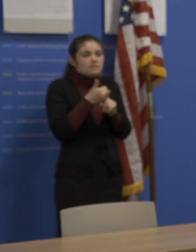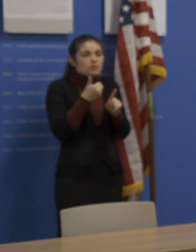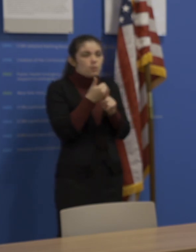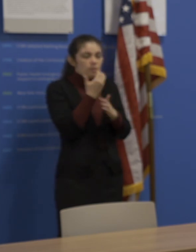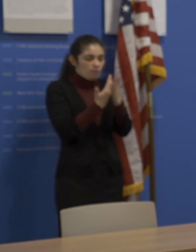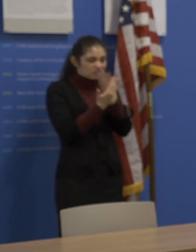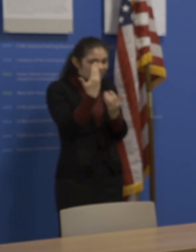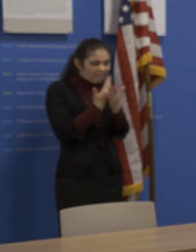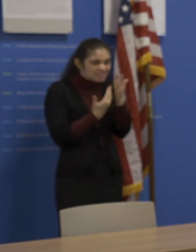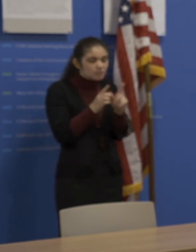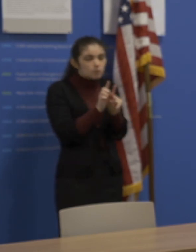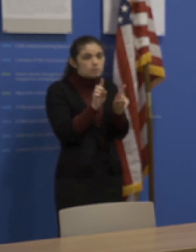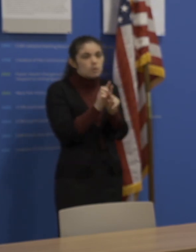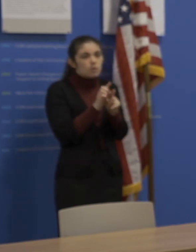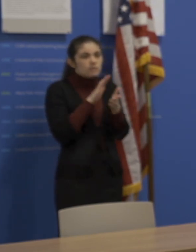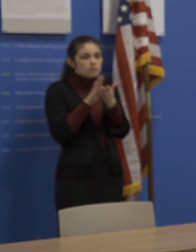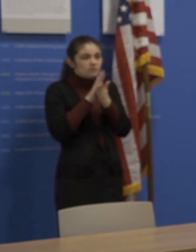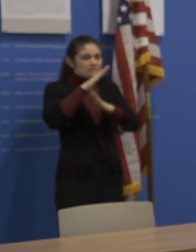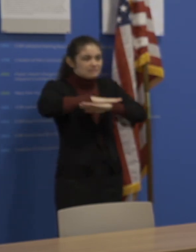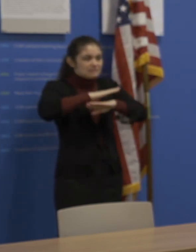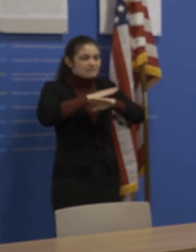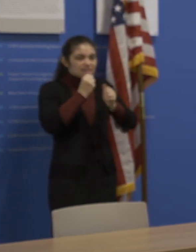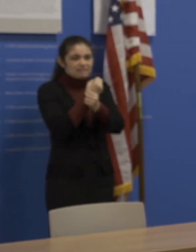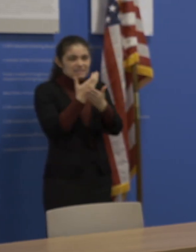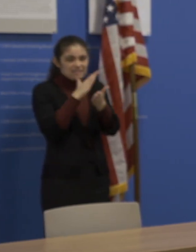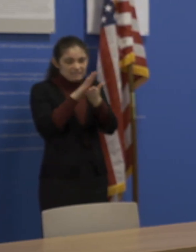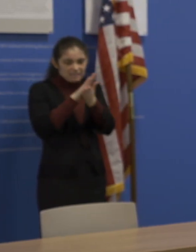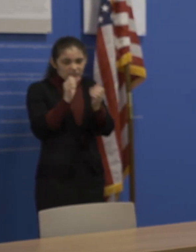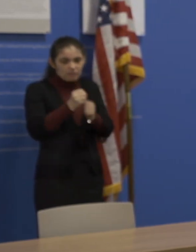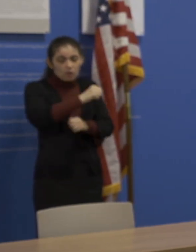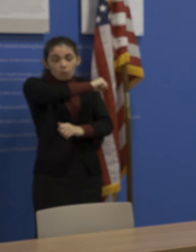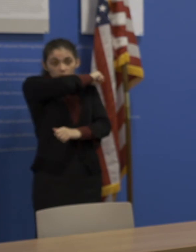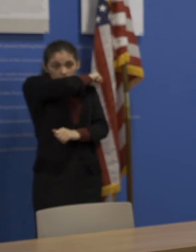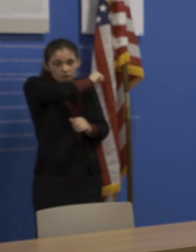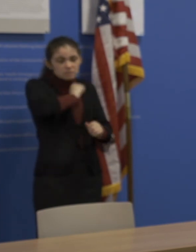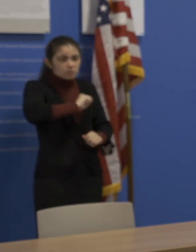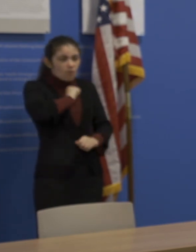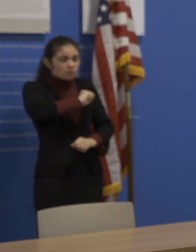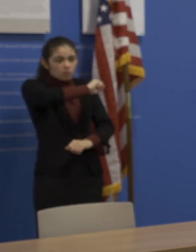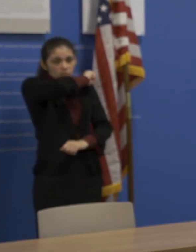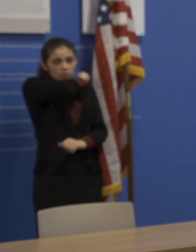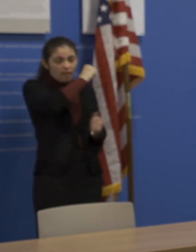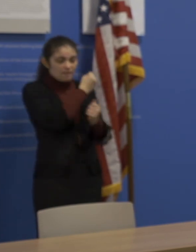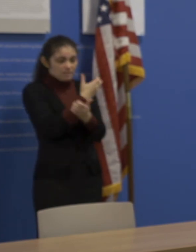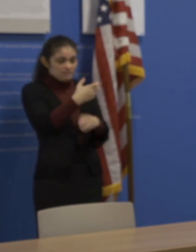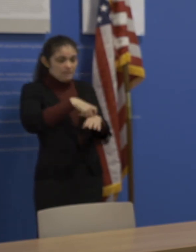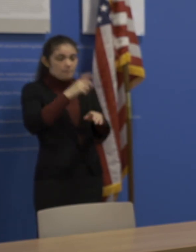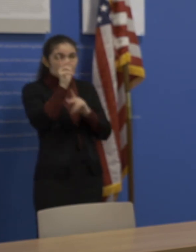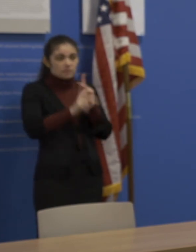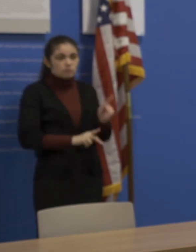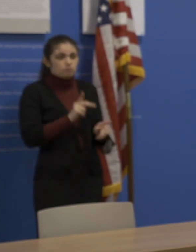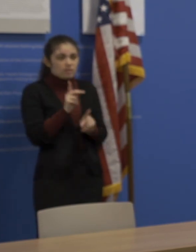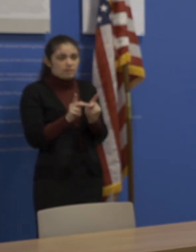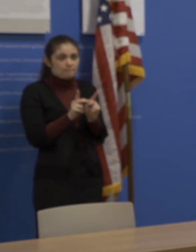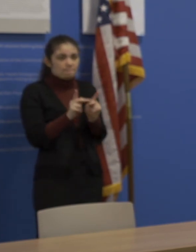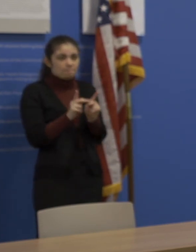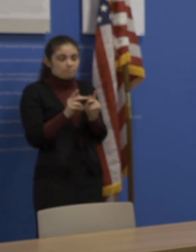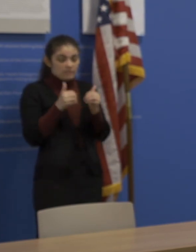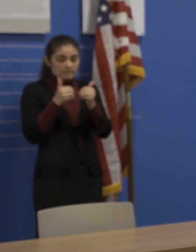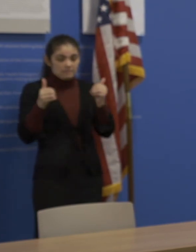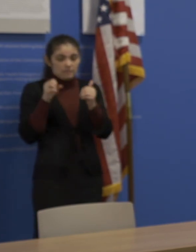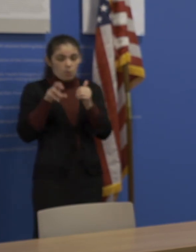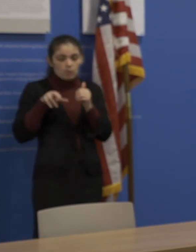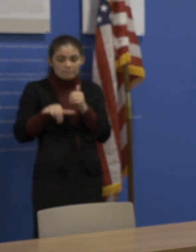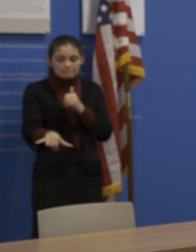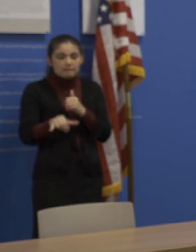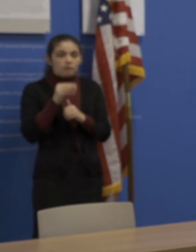hand washing and surface cleaning and the like, and covering your cough. But so every time someone is isolated or